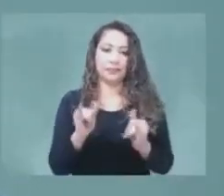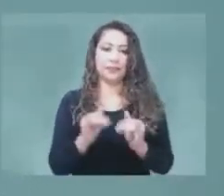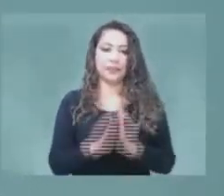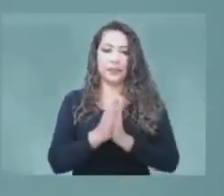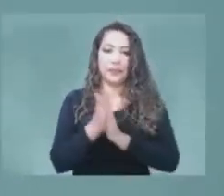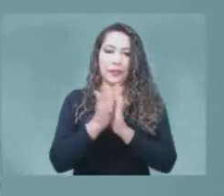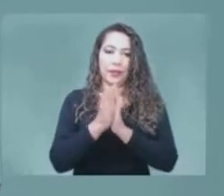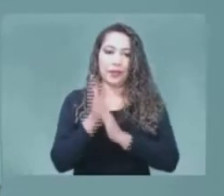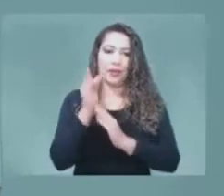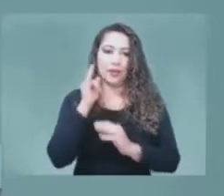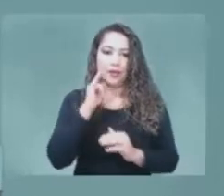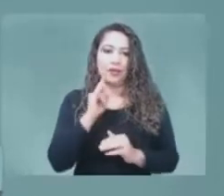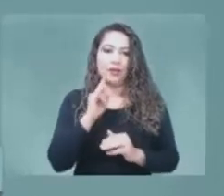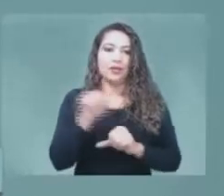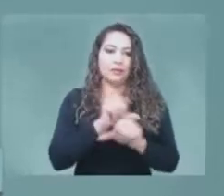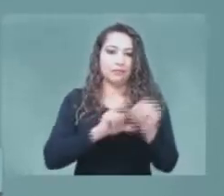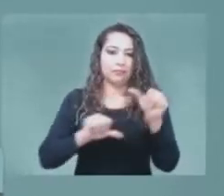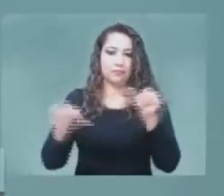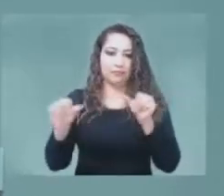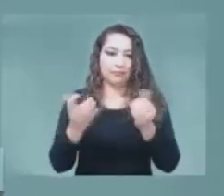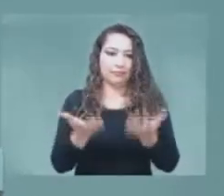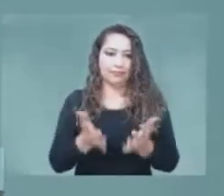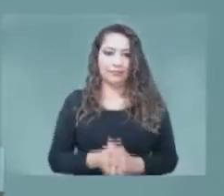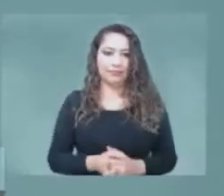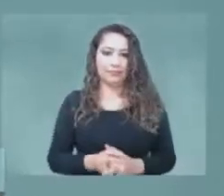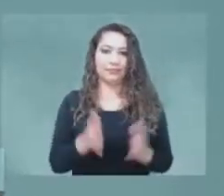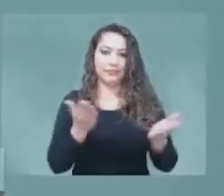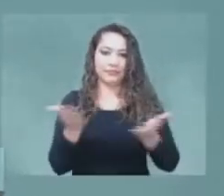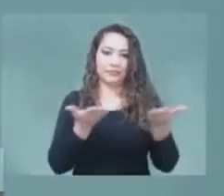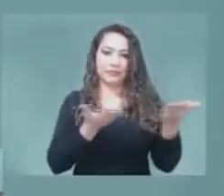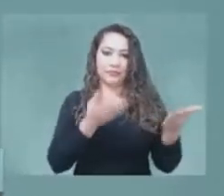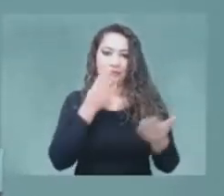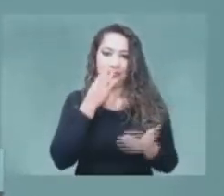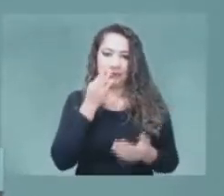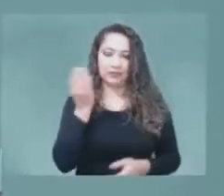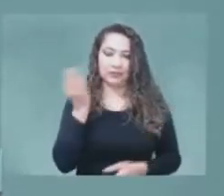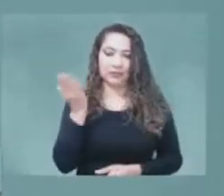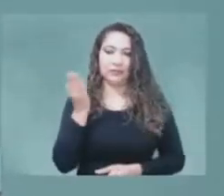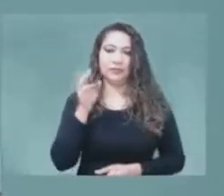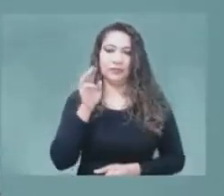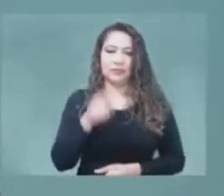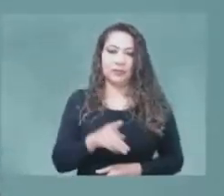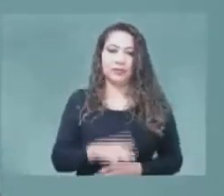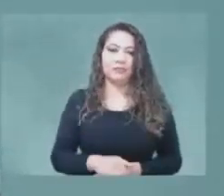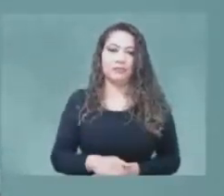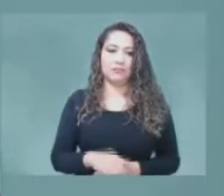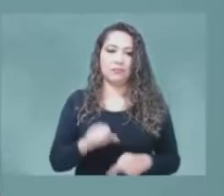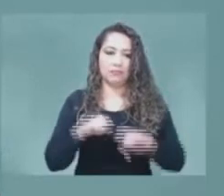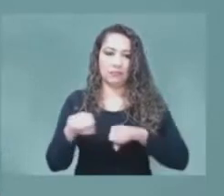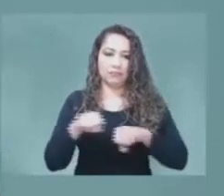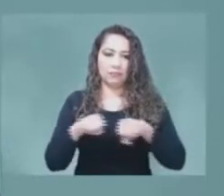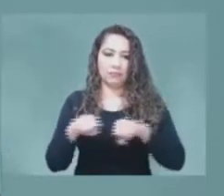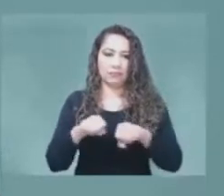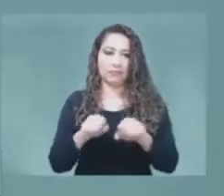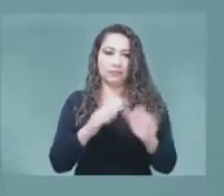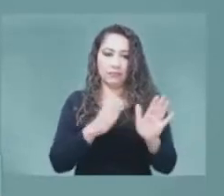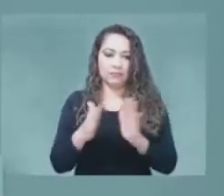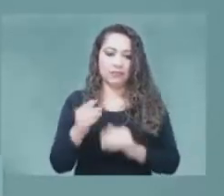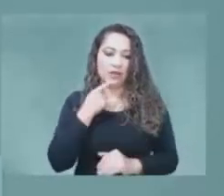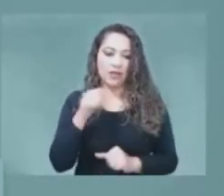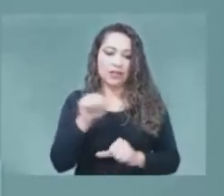regionals of ITU. As director, Mr. Manueves is responsible for the management of radio communications office